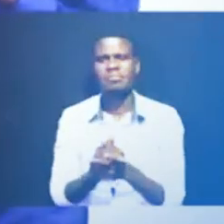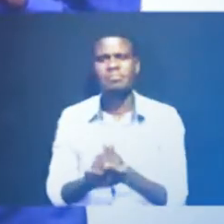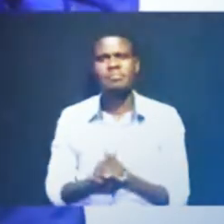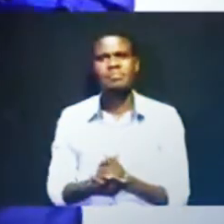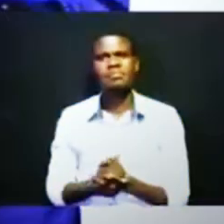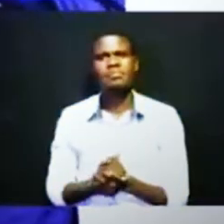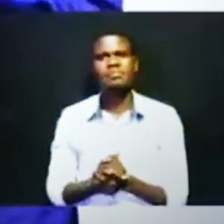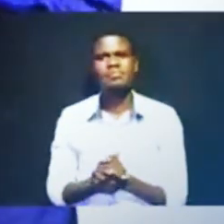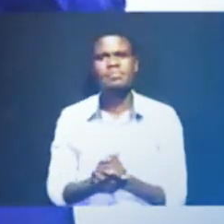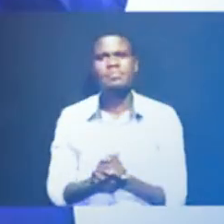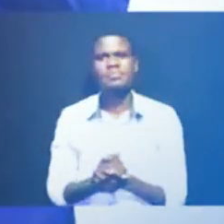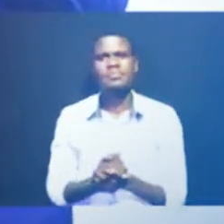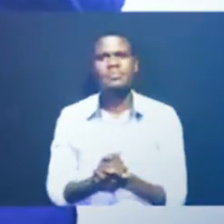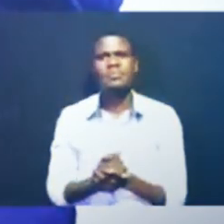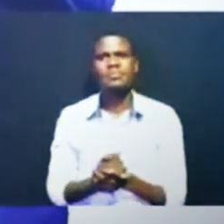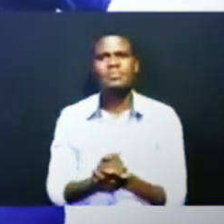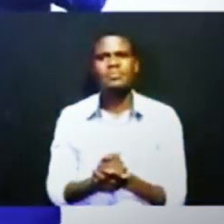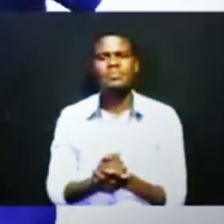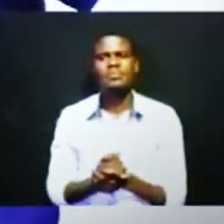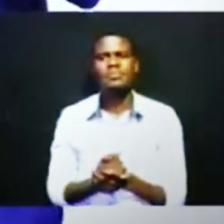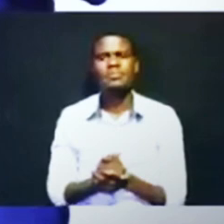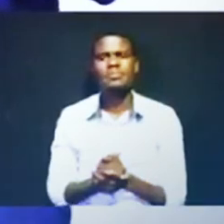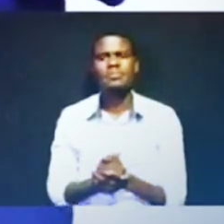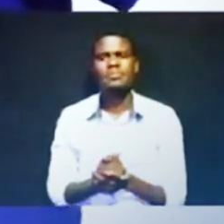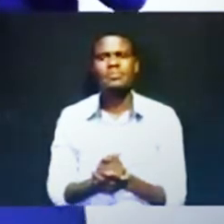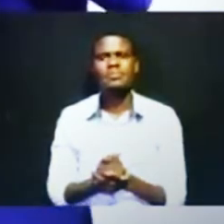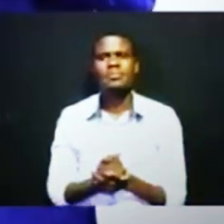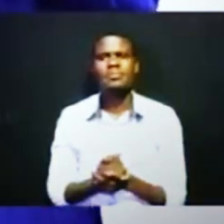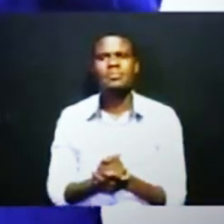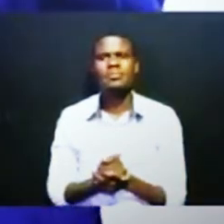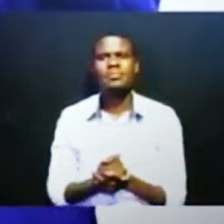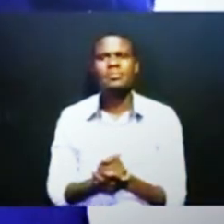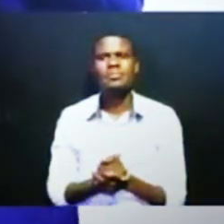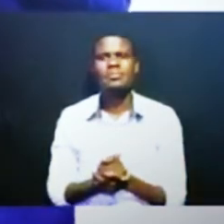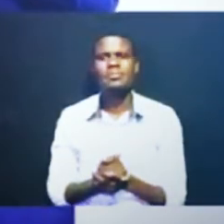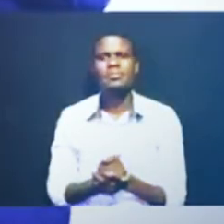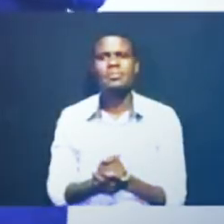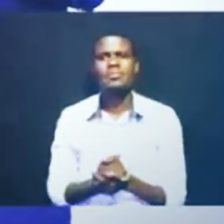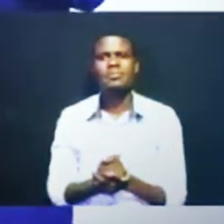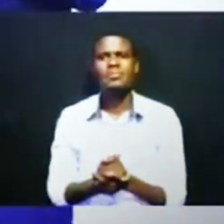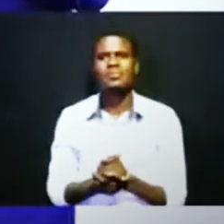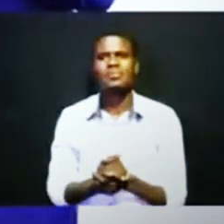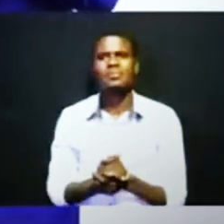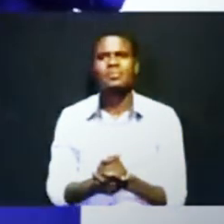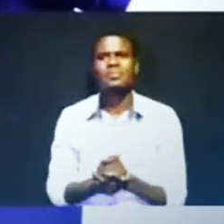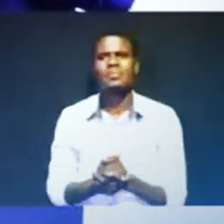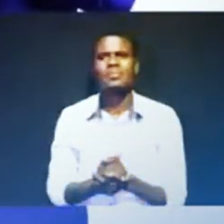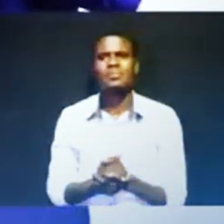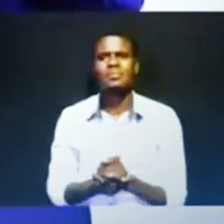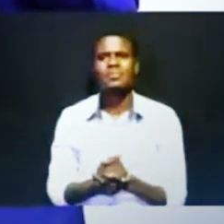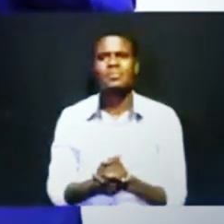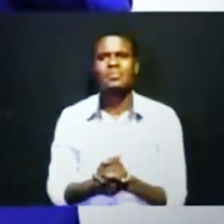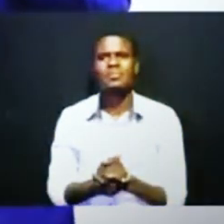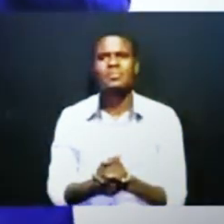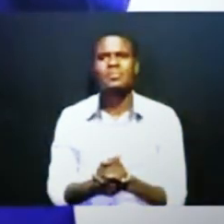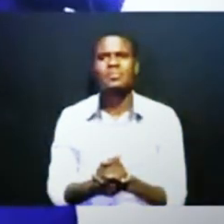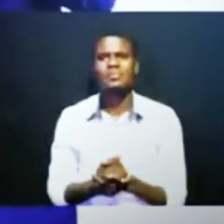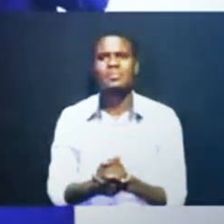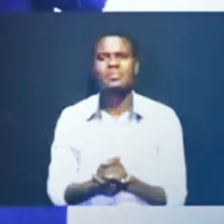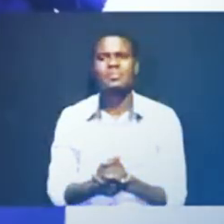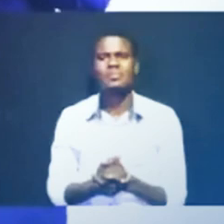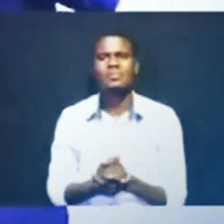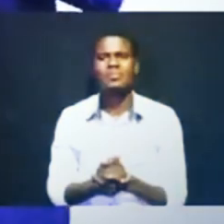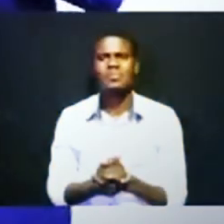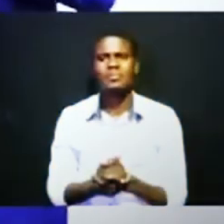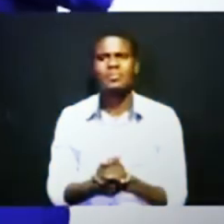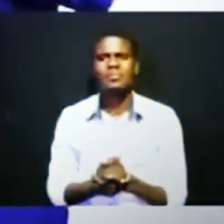e pay di akani mwa. Why if you want to mean na? Want to mean na cry? Isan se Obi unu se uye ni pasronko. Na dream be ni se